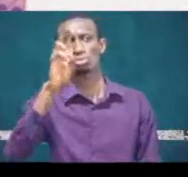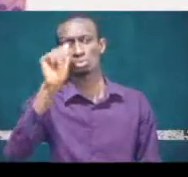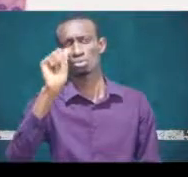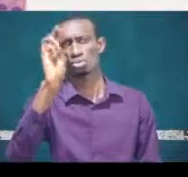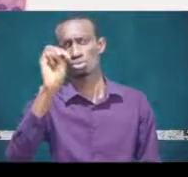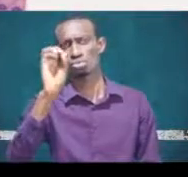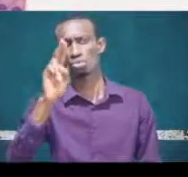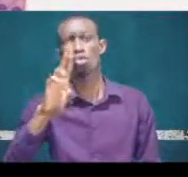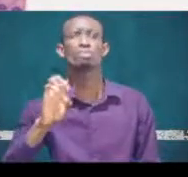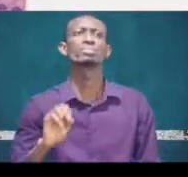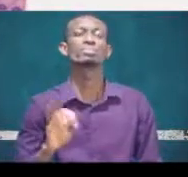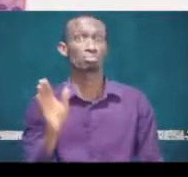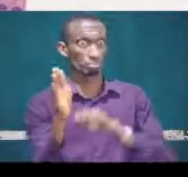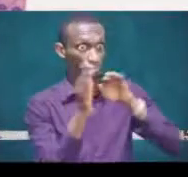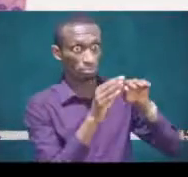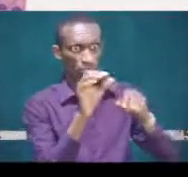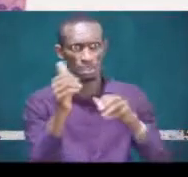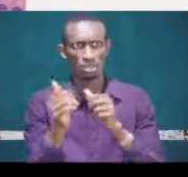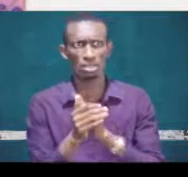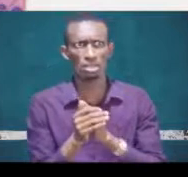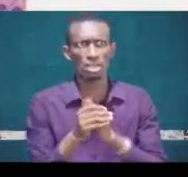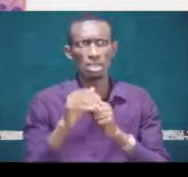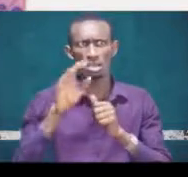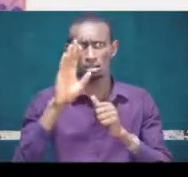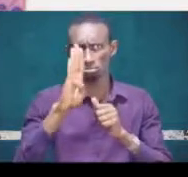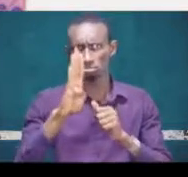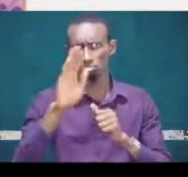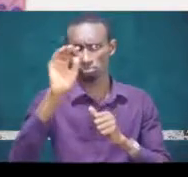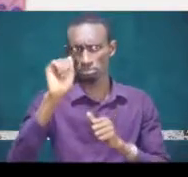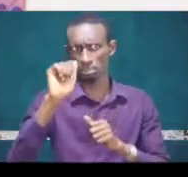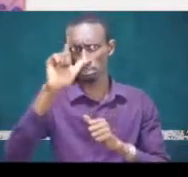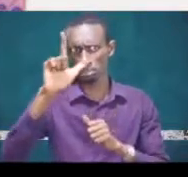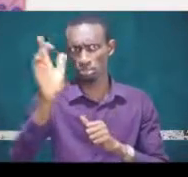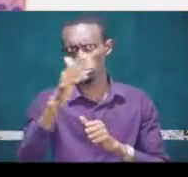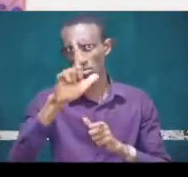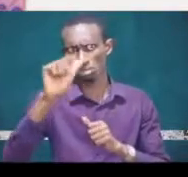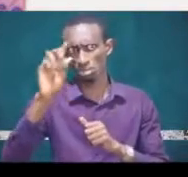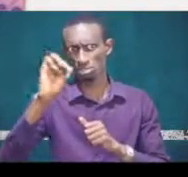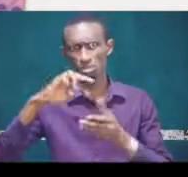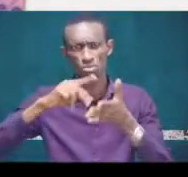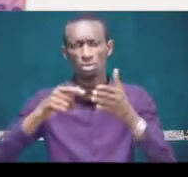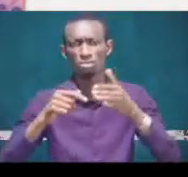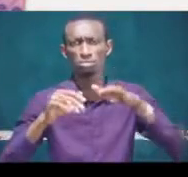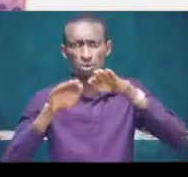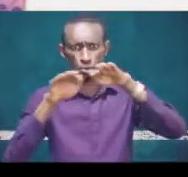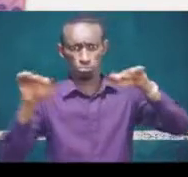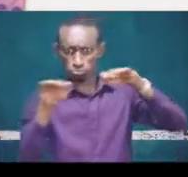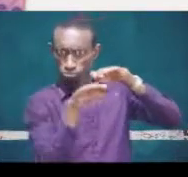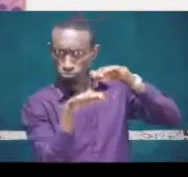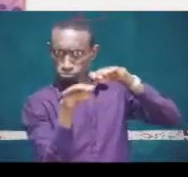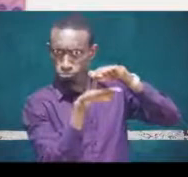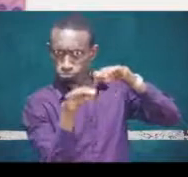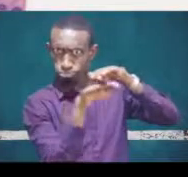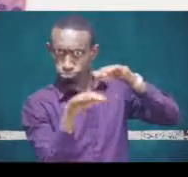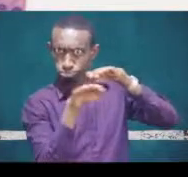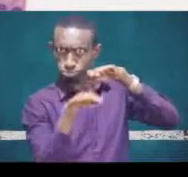this basolamina, we can even call it basement membrane. Then we have what we call simple cuboidal. If